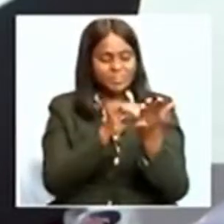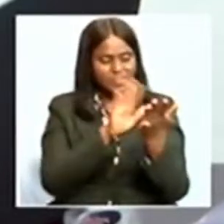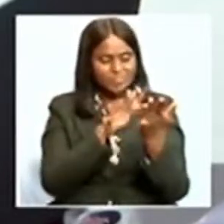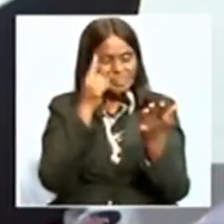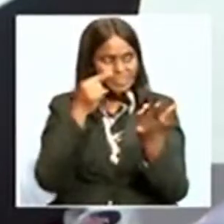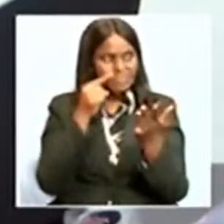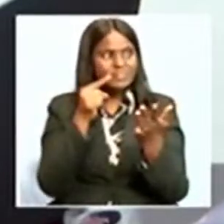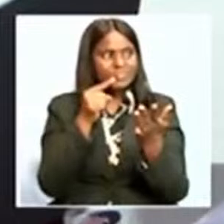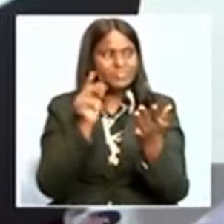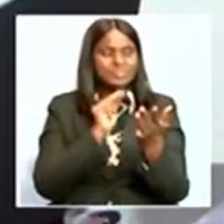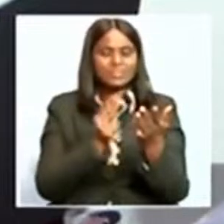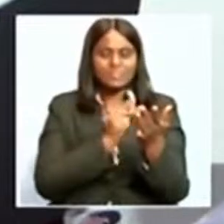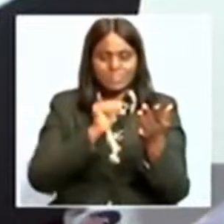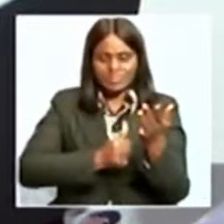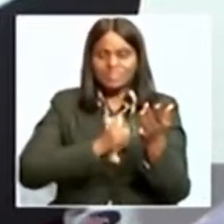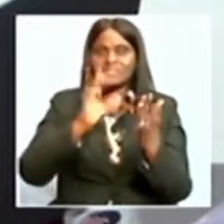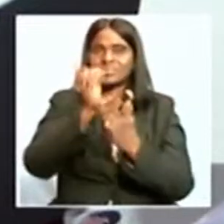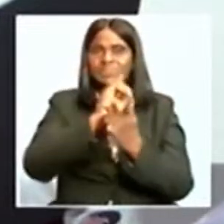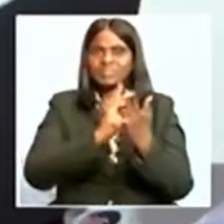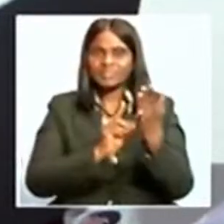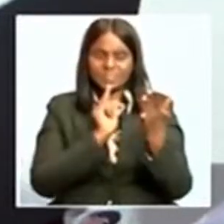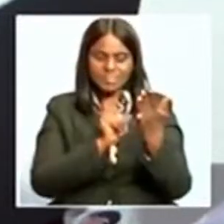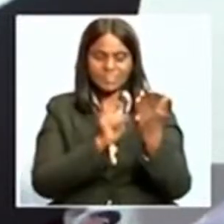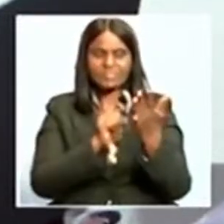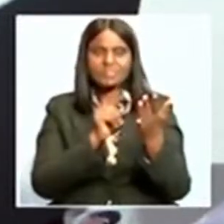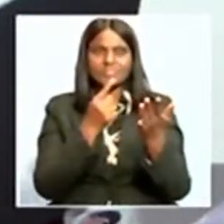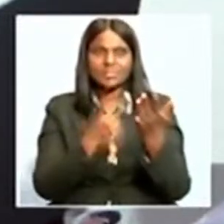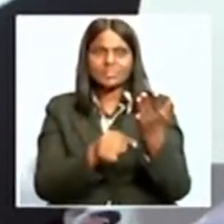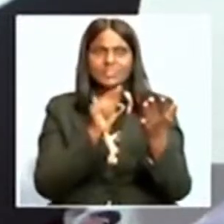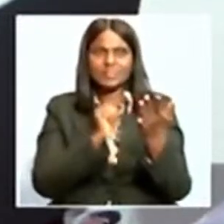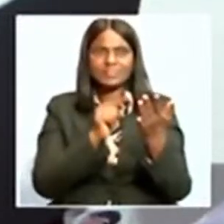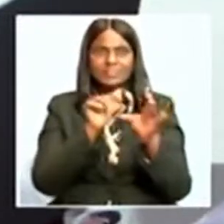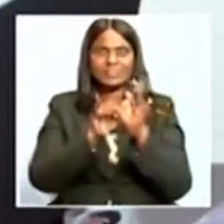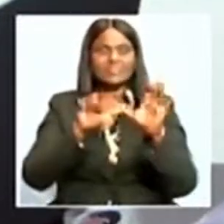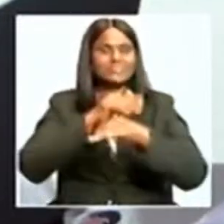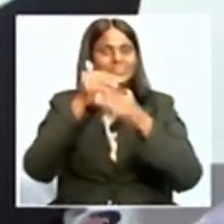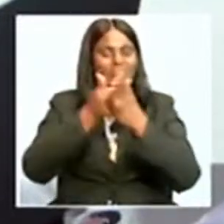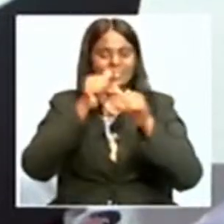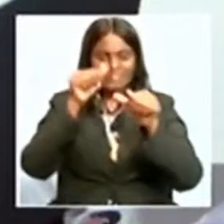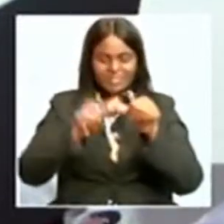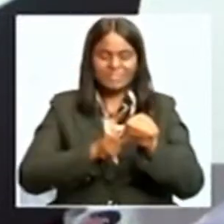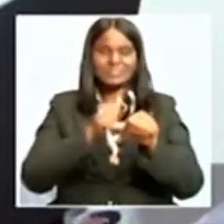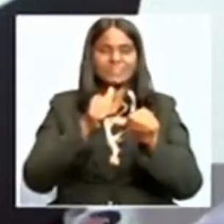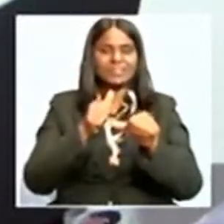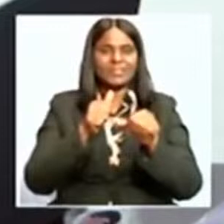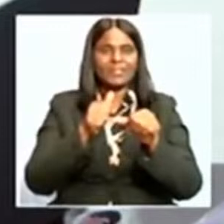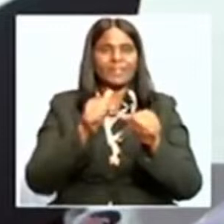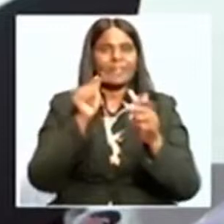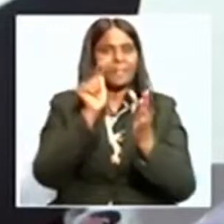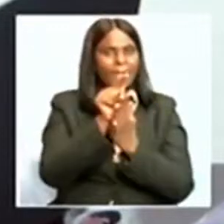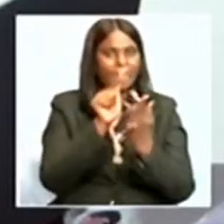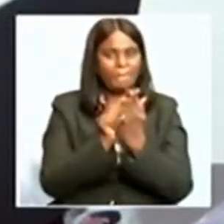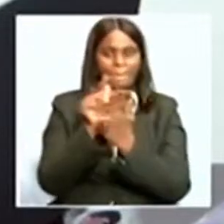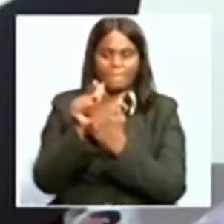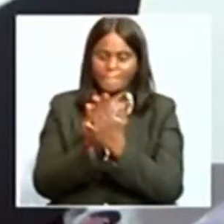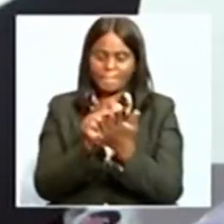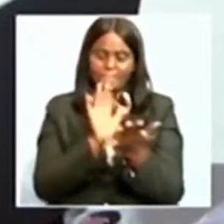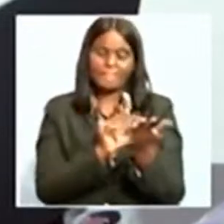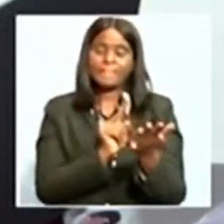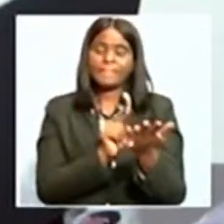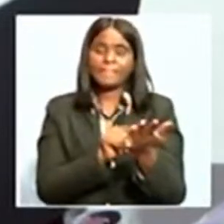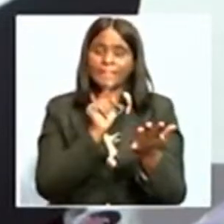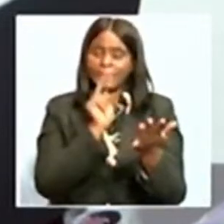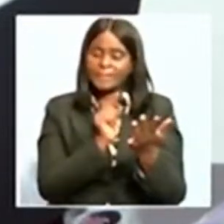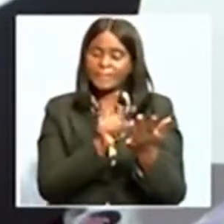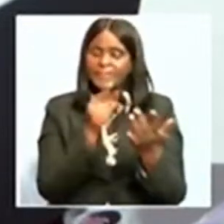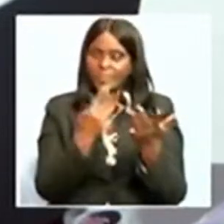for us as drafters. This provision is in almost every legislation. This